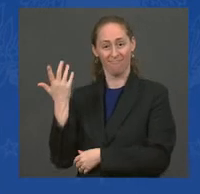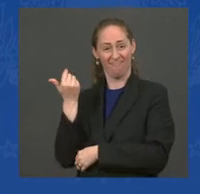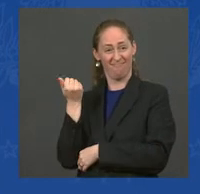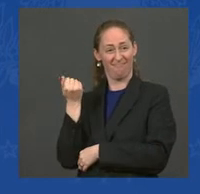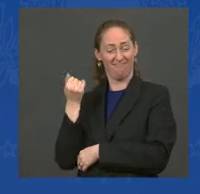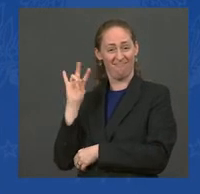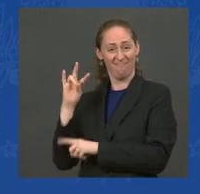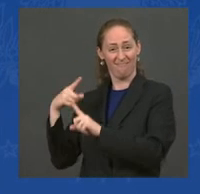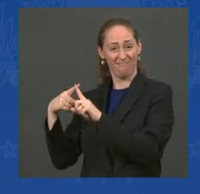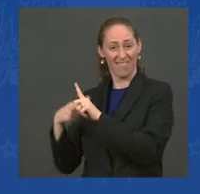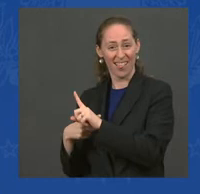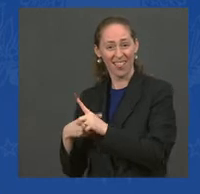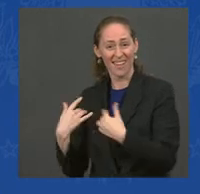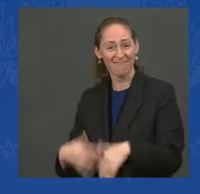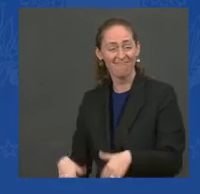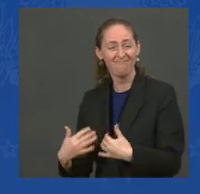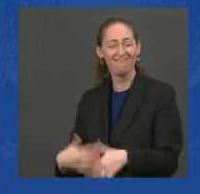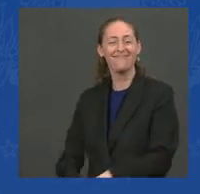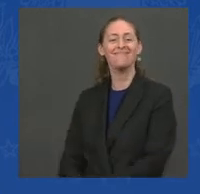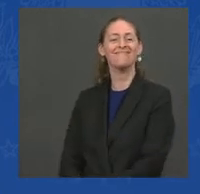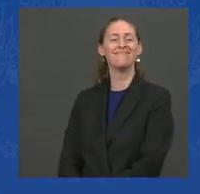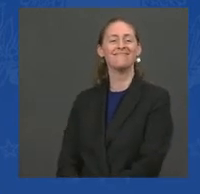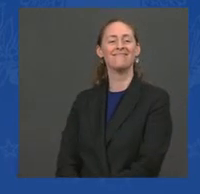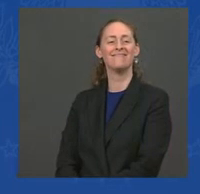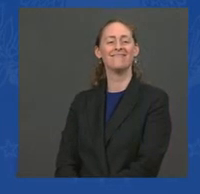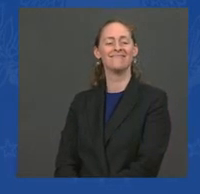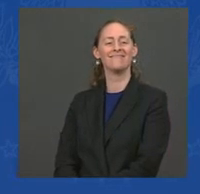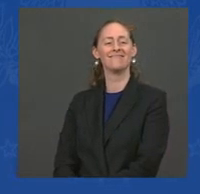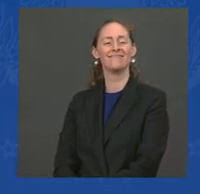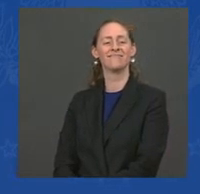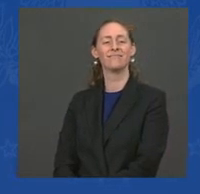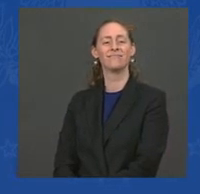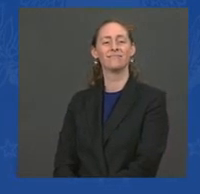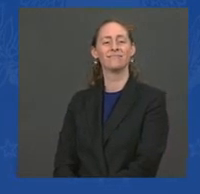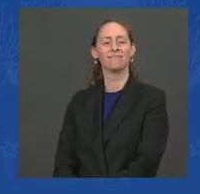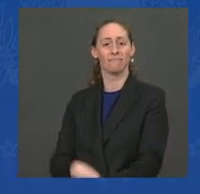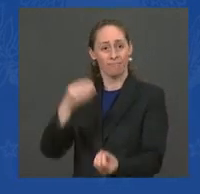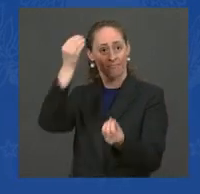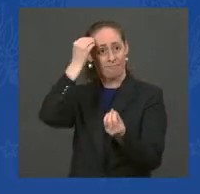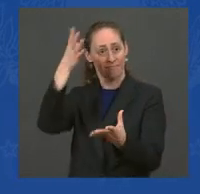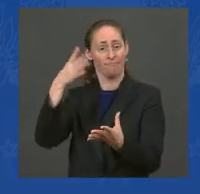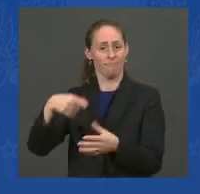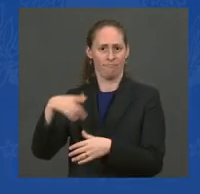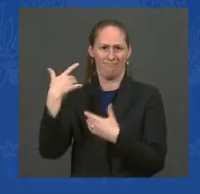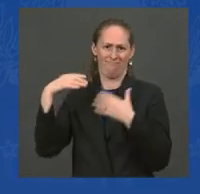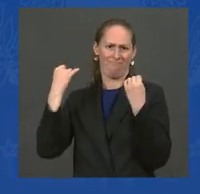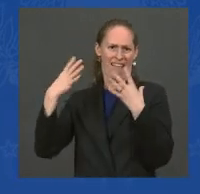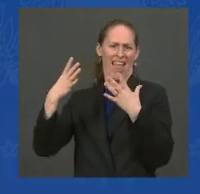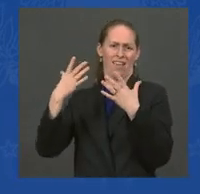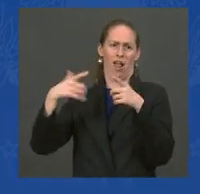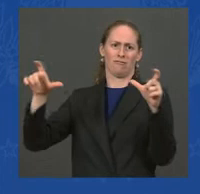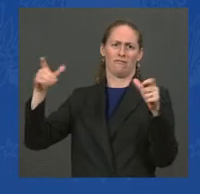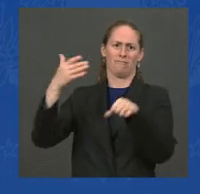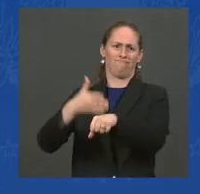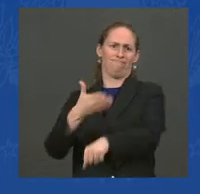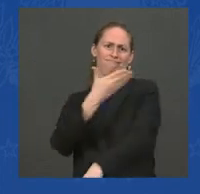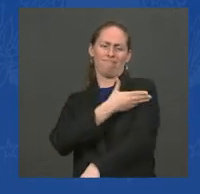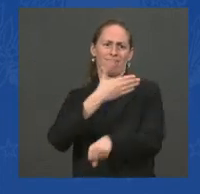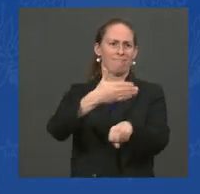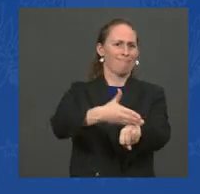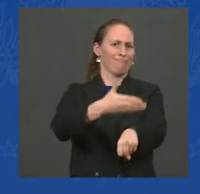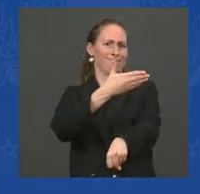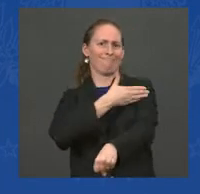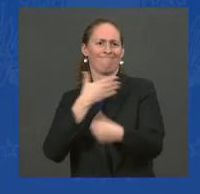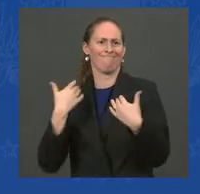unemployment is the second largest single-month drop since we started keeping records. The largest was in July. So